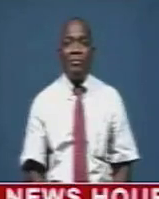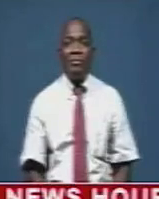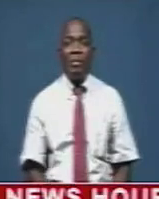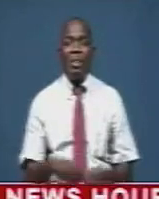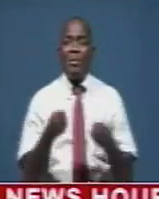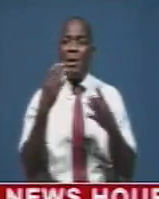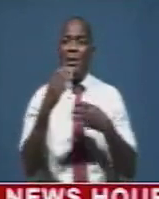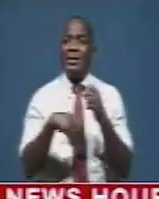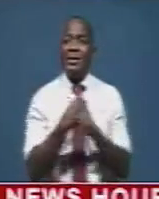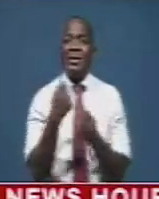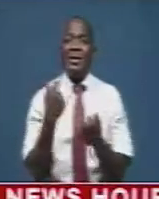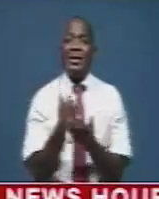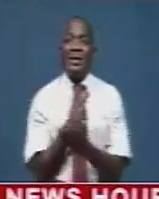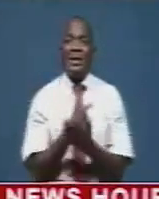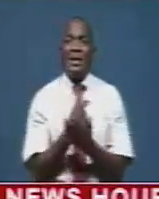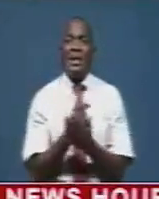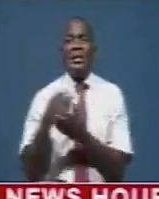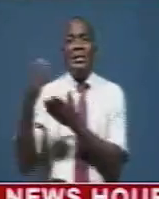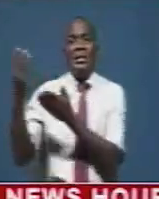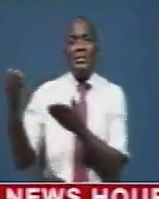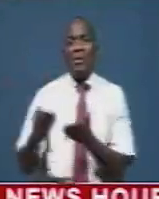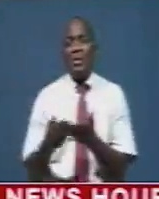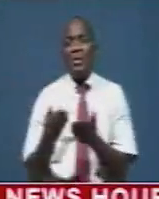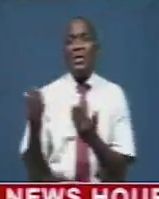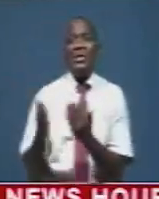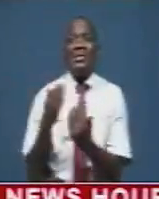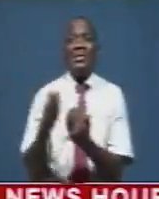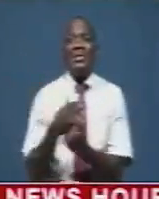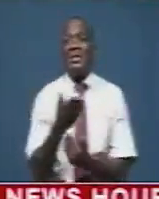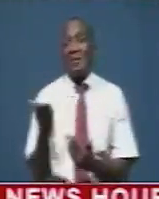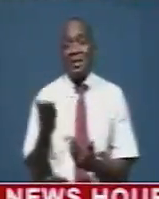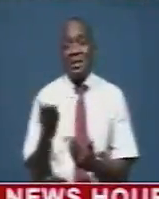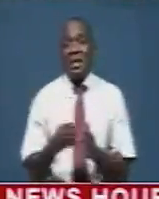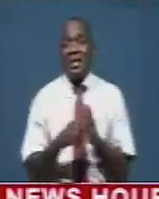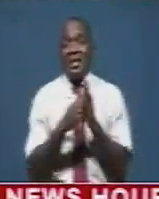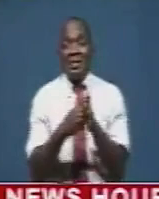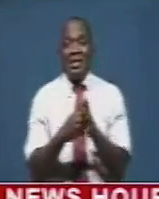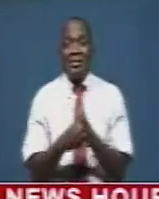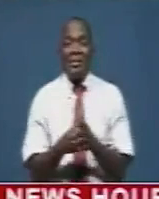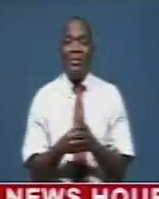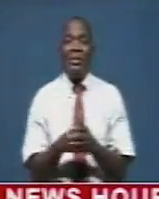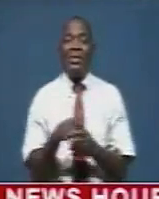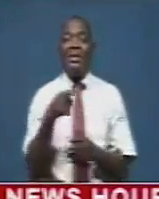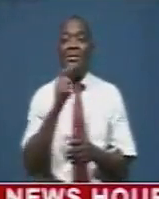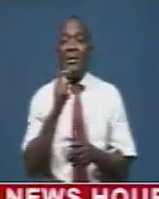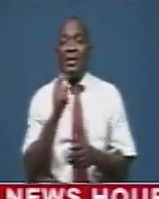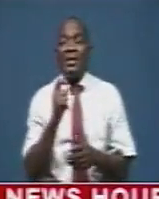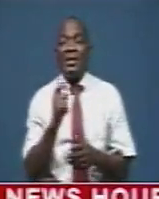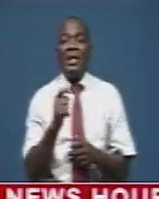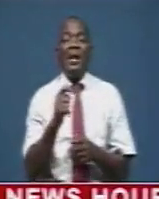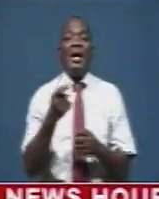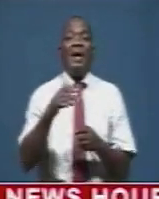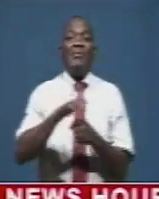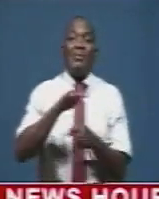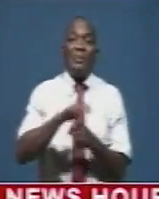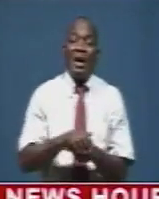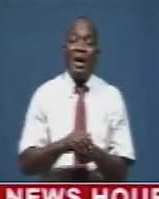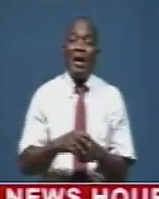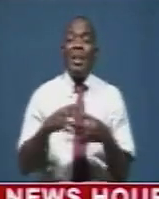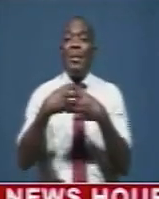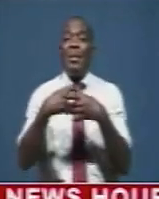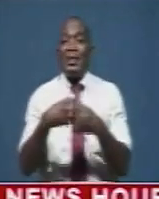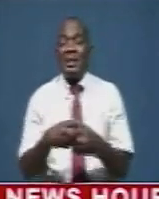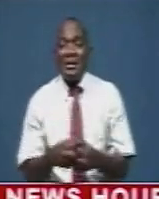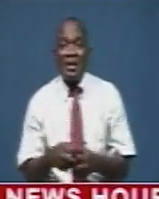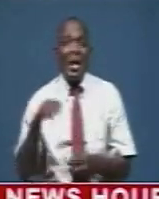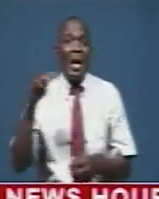For decades, Ghana has been importing simple and common items, such as covers of drains, manhole covers, fire hydrants, sewer and